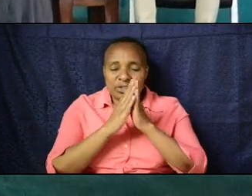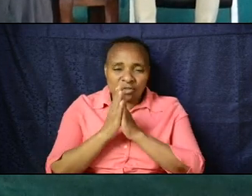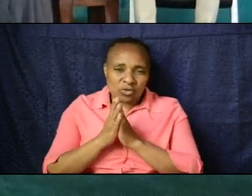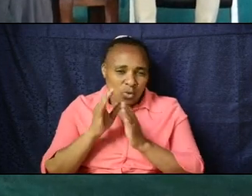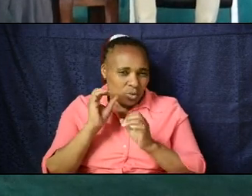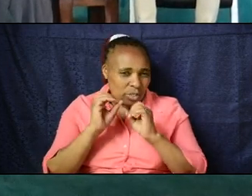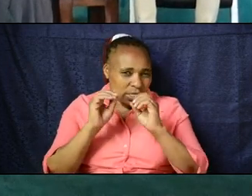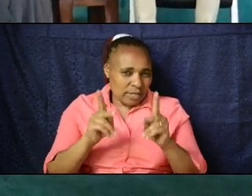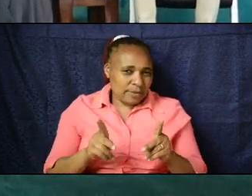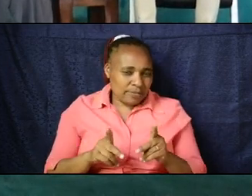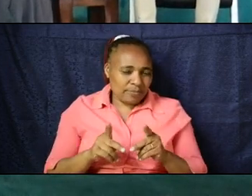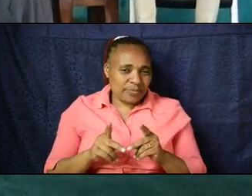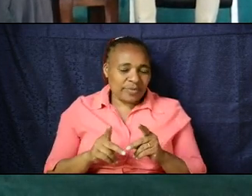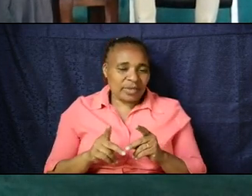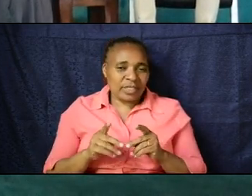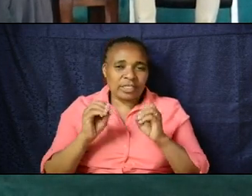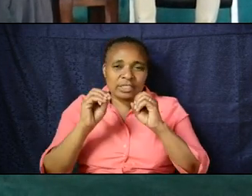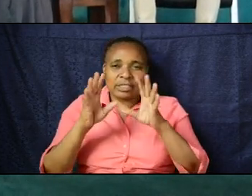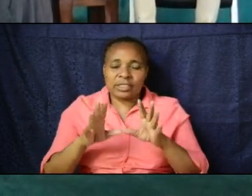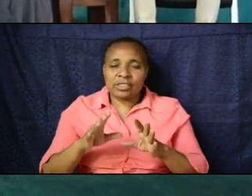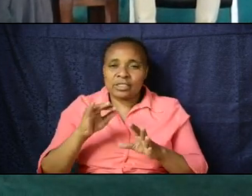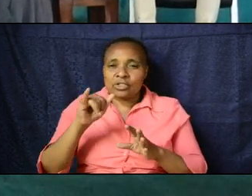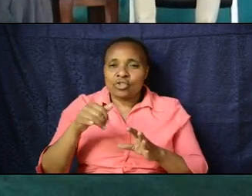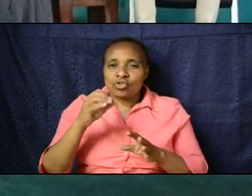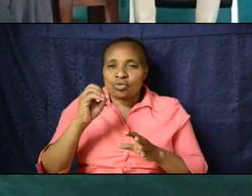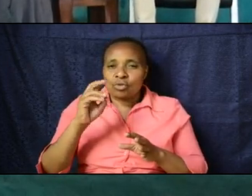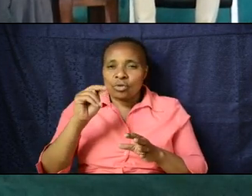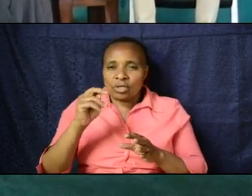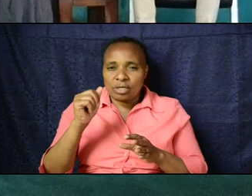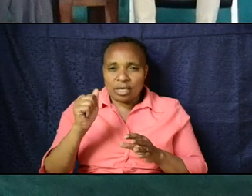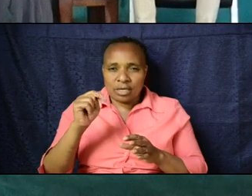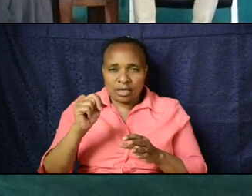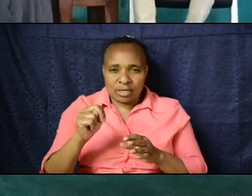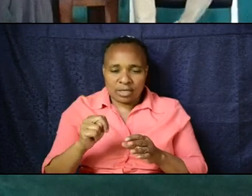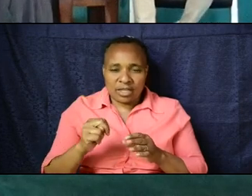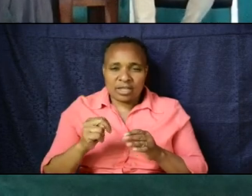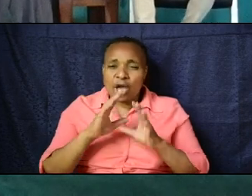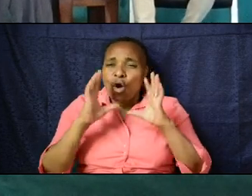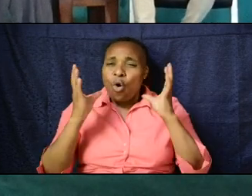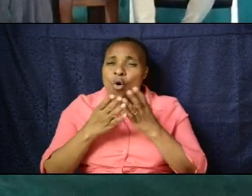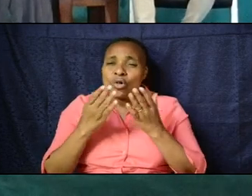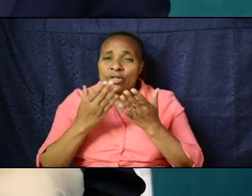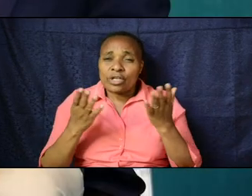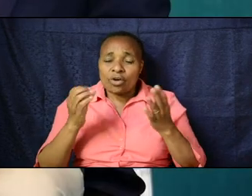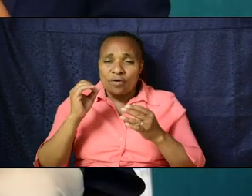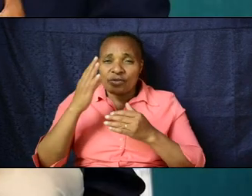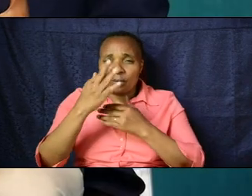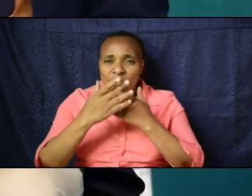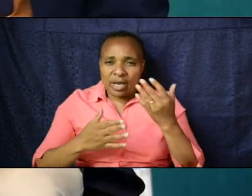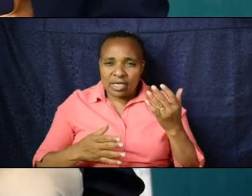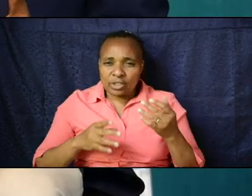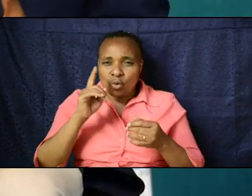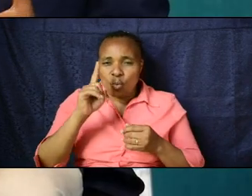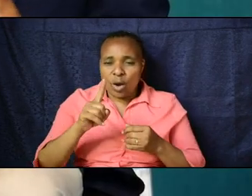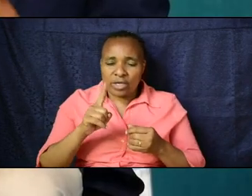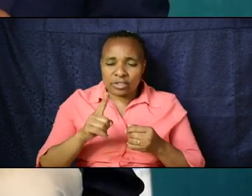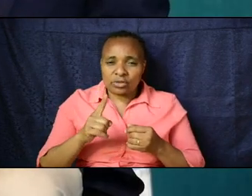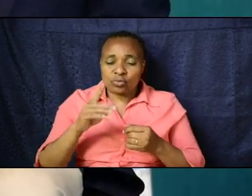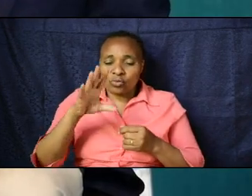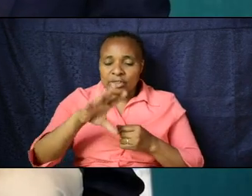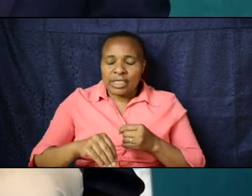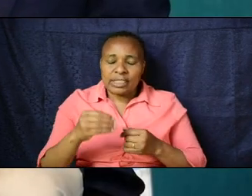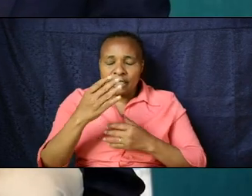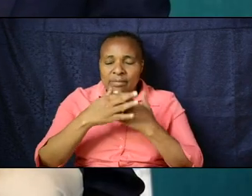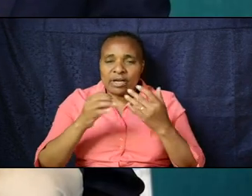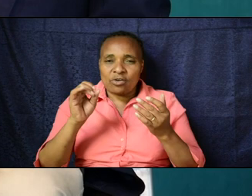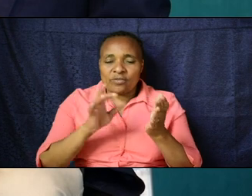Okay, thank you, Teacher Jonan. For me, I think the whole thing of blood, once you take the blood of Jesus